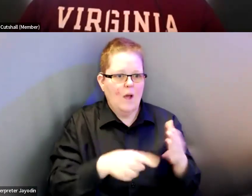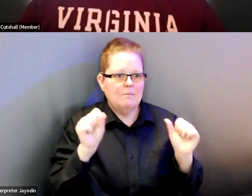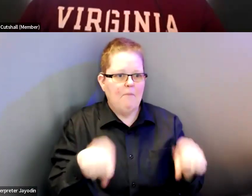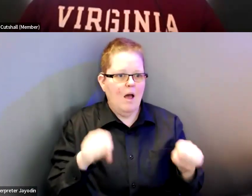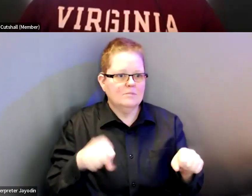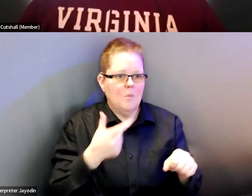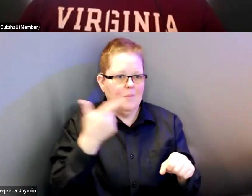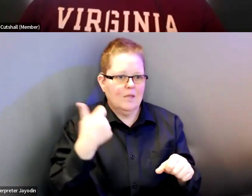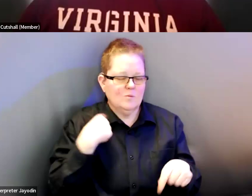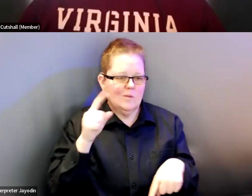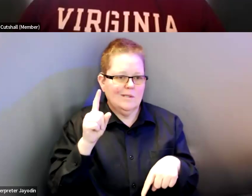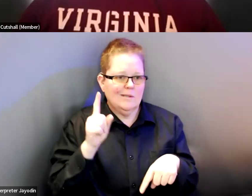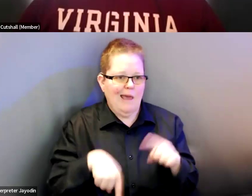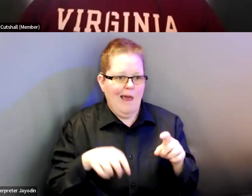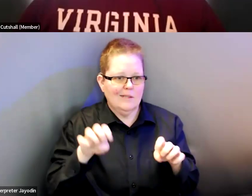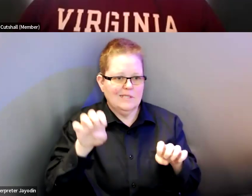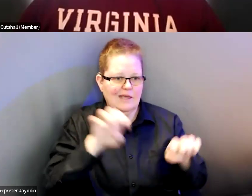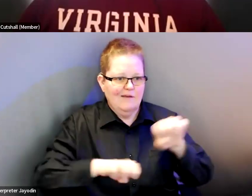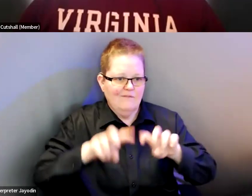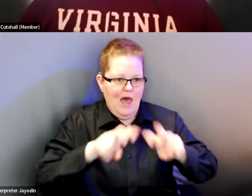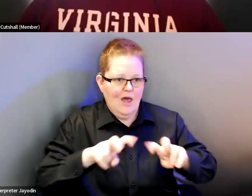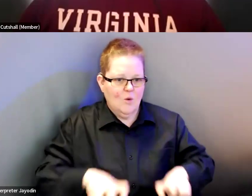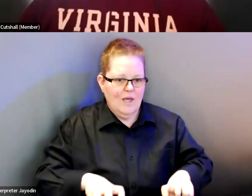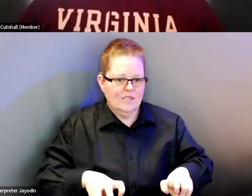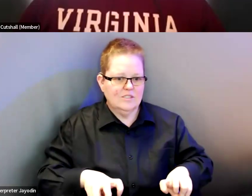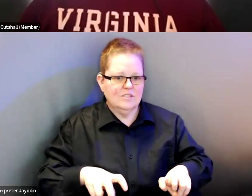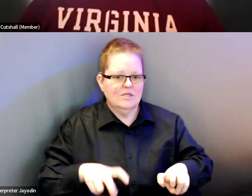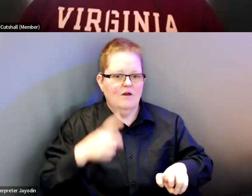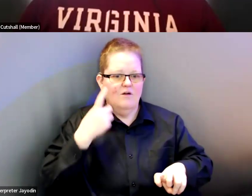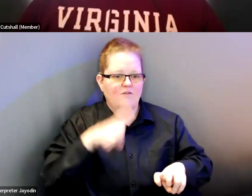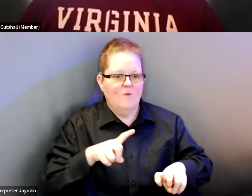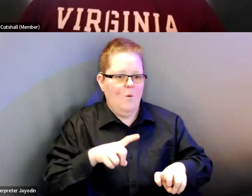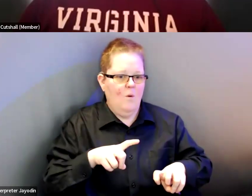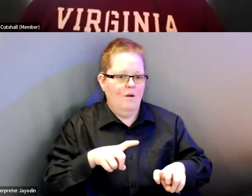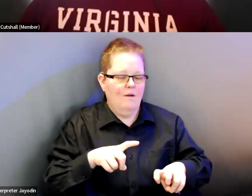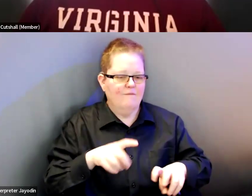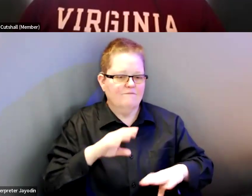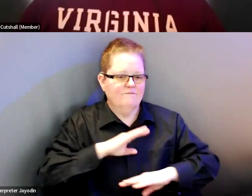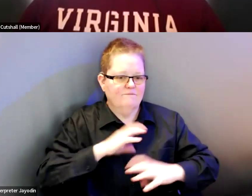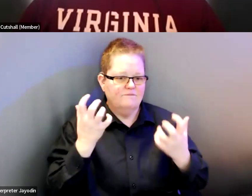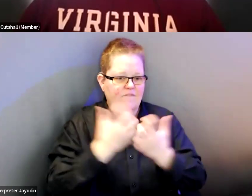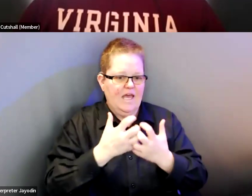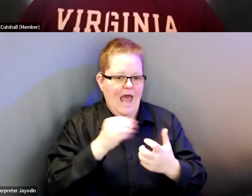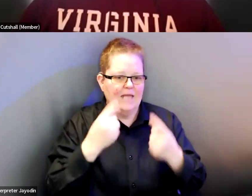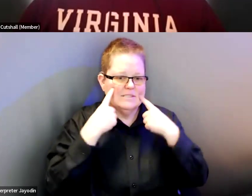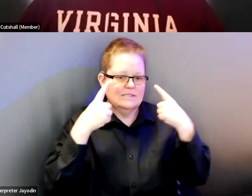to evaluate for fit and likelihood of success. I think that that's going to be really